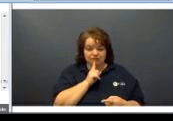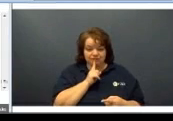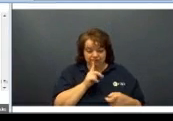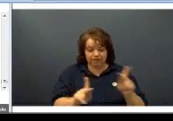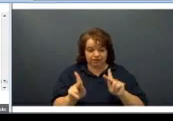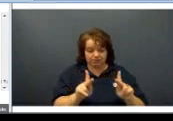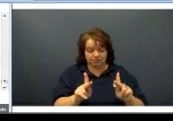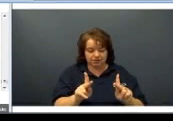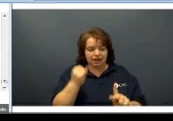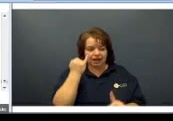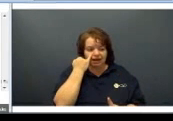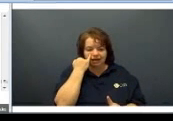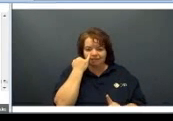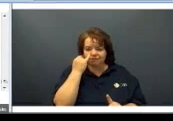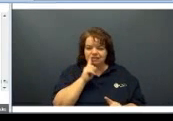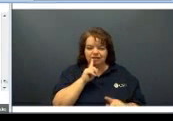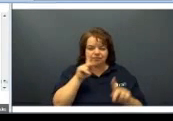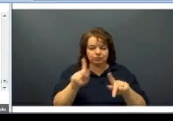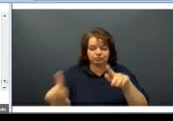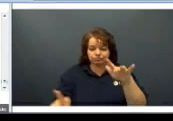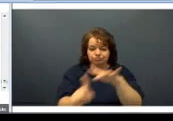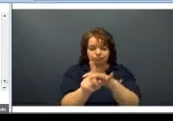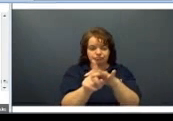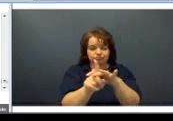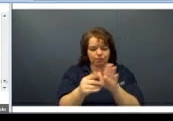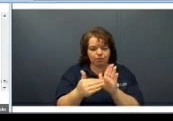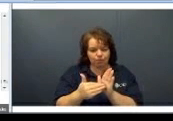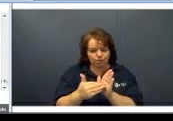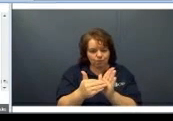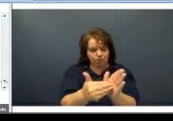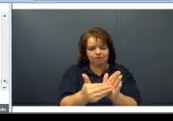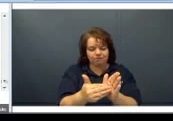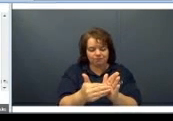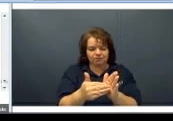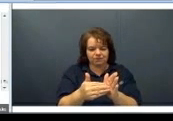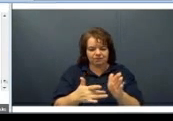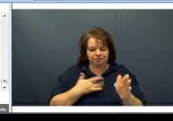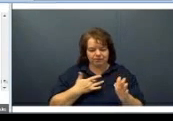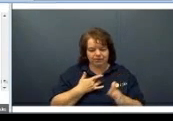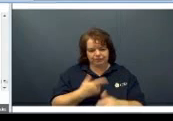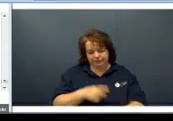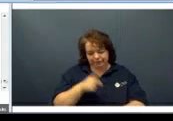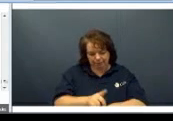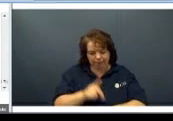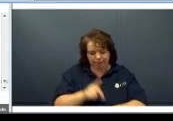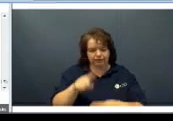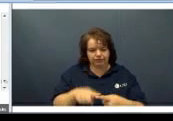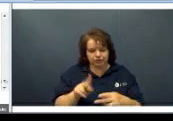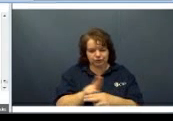Now, being sensitive to those who are deaf, if you're presented with a deaf person, a lot of times